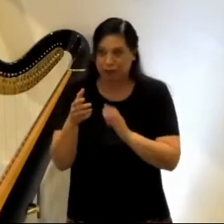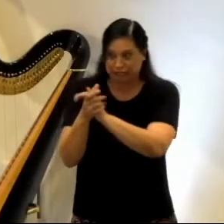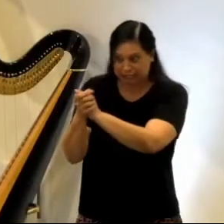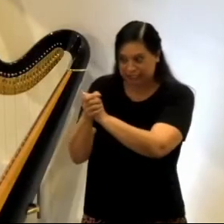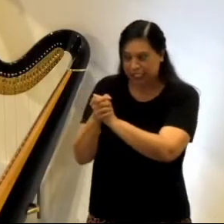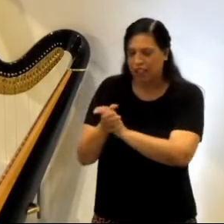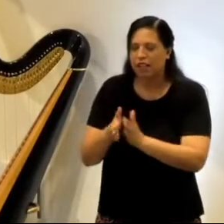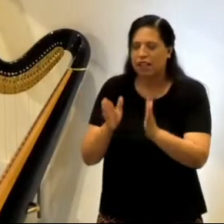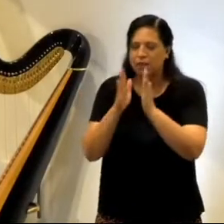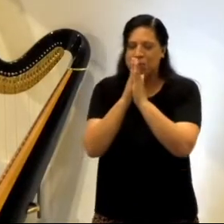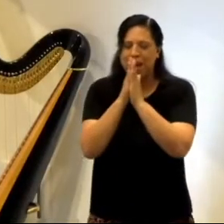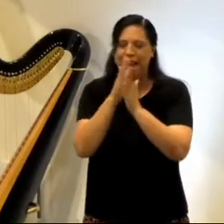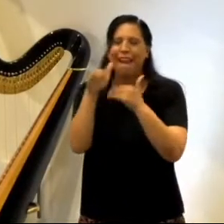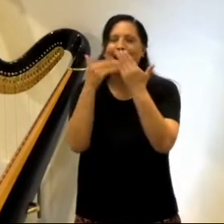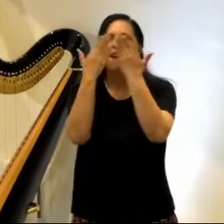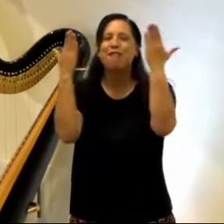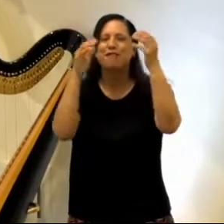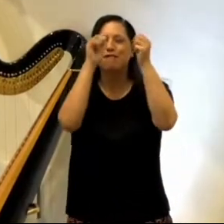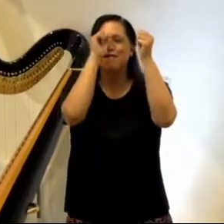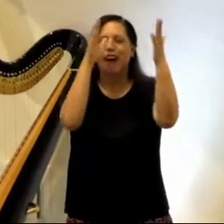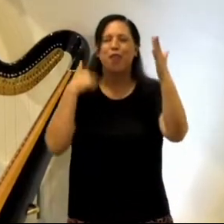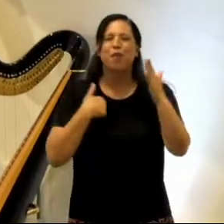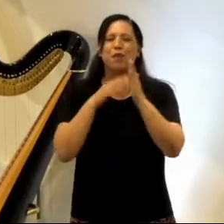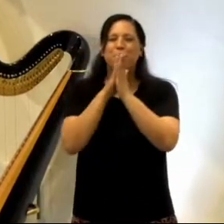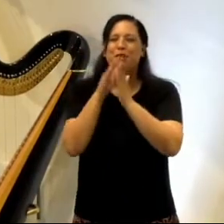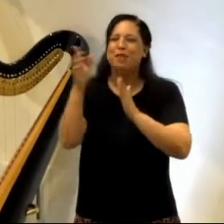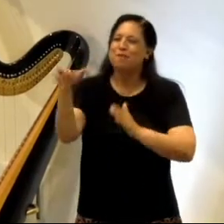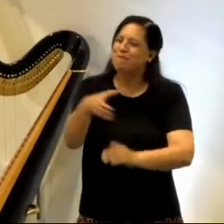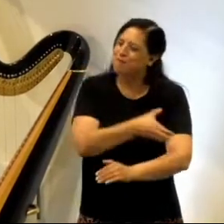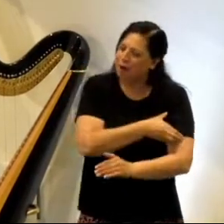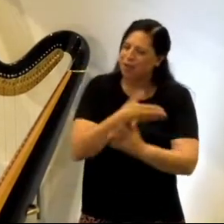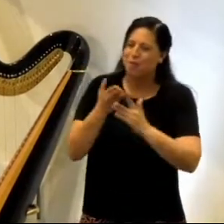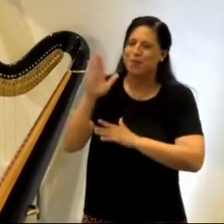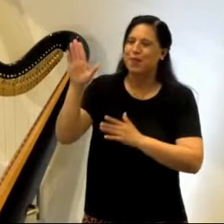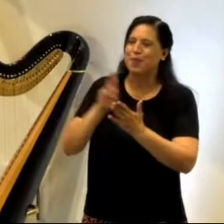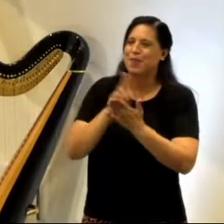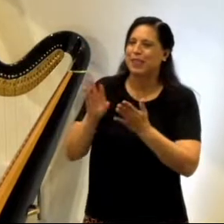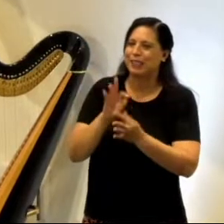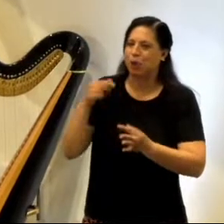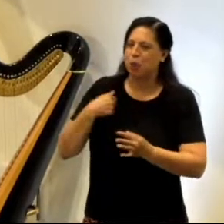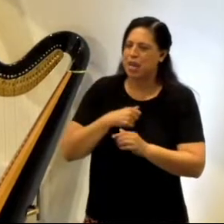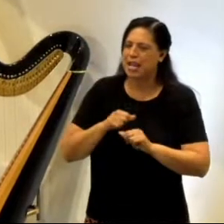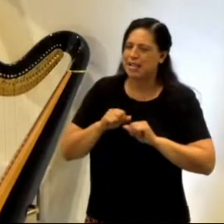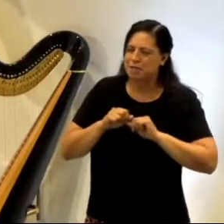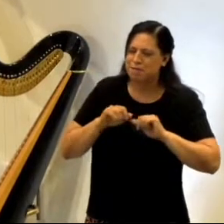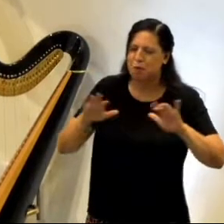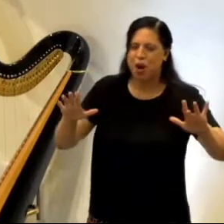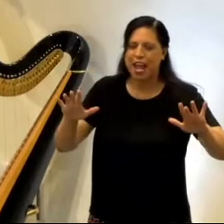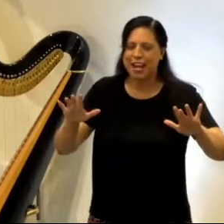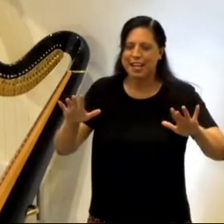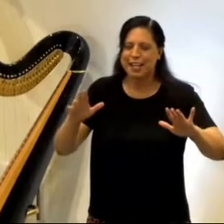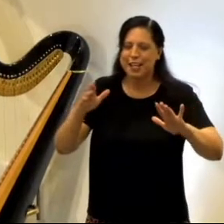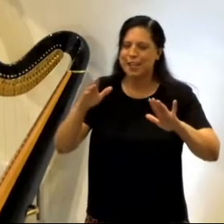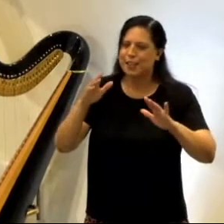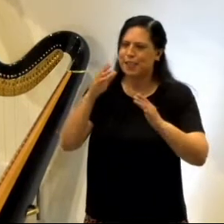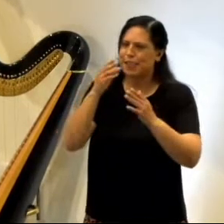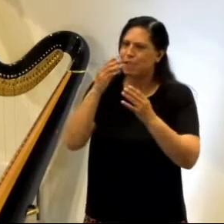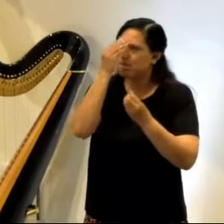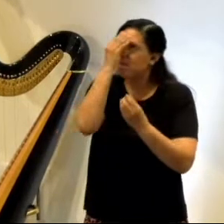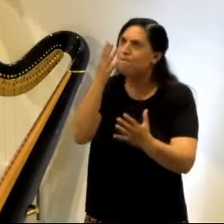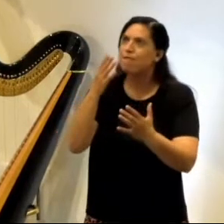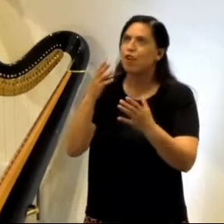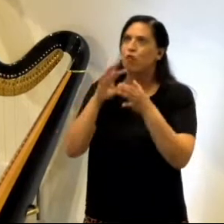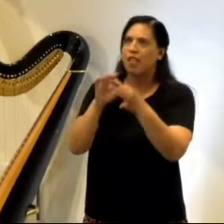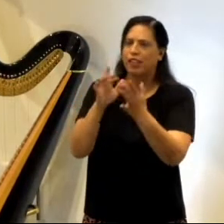Let's pray. Heavenly Father, we pray that you'd empower us through your Holy Spirit so we can spread the good news of Jesus like wildfire. And it's in his name we